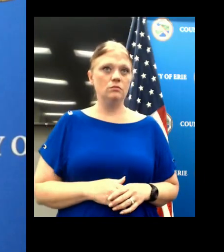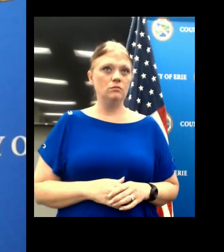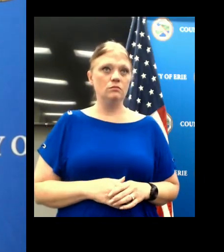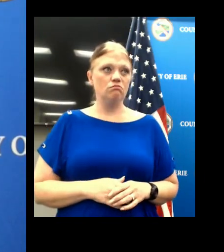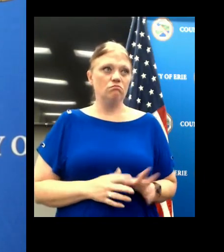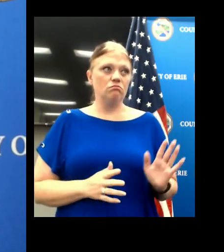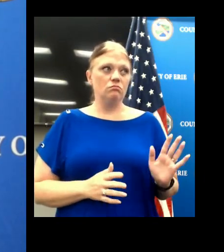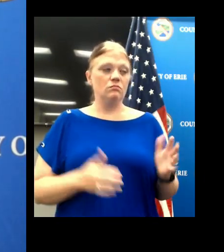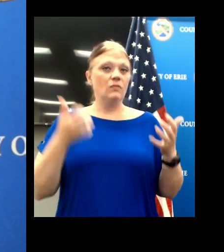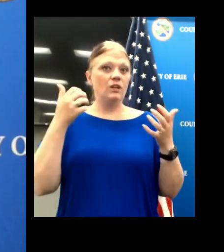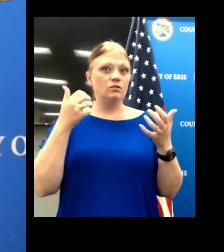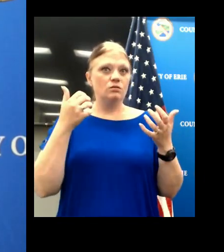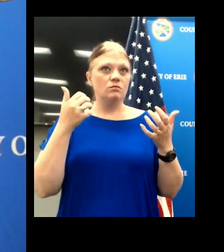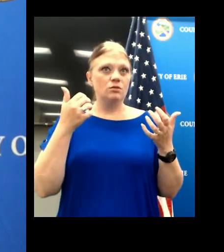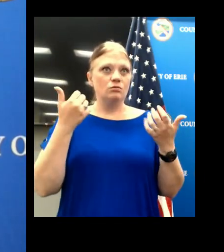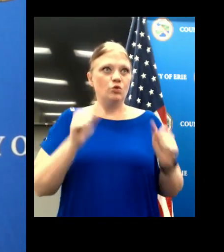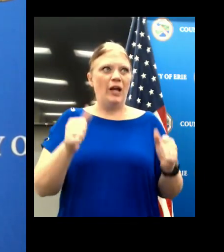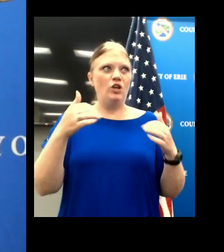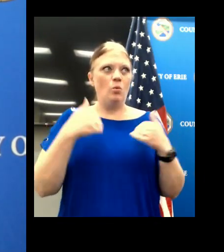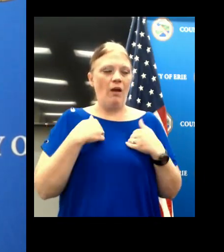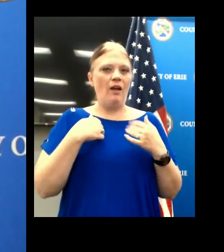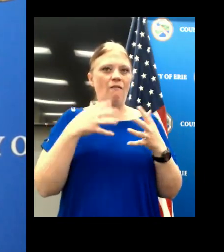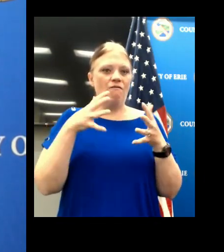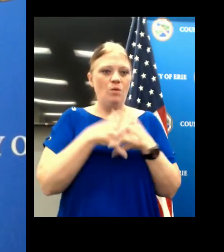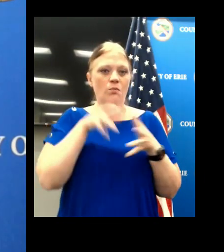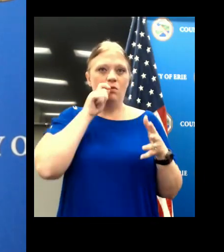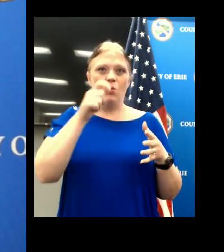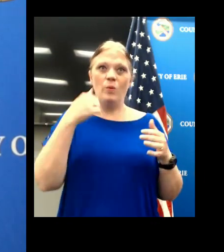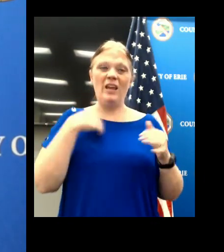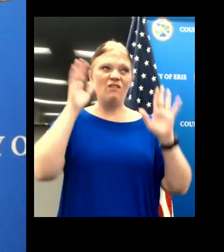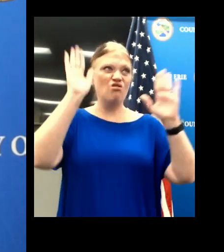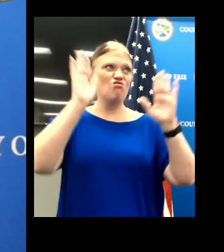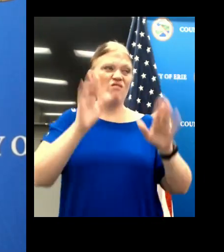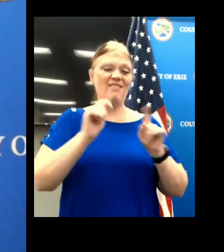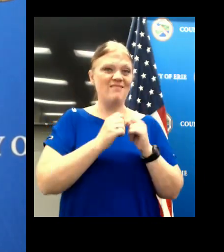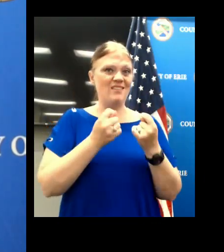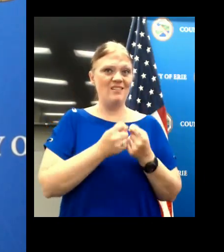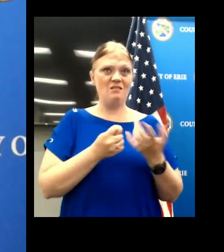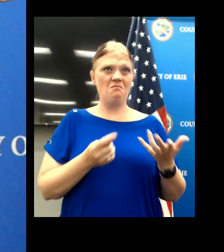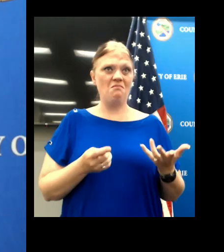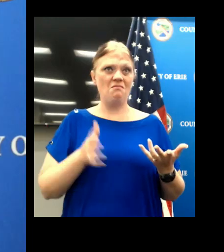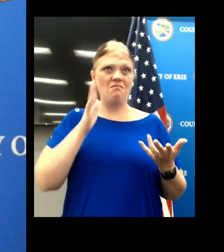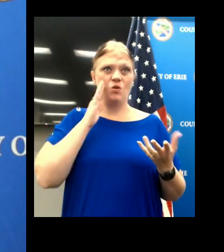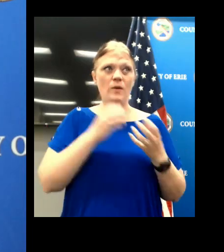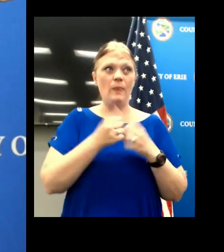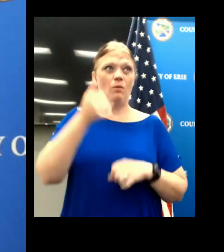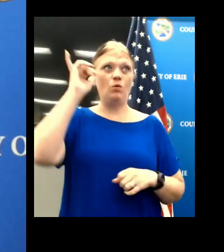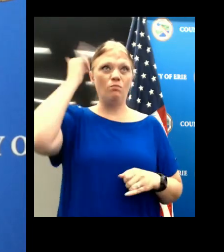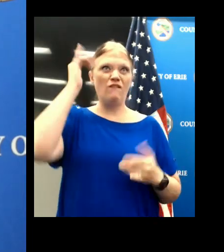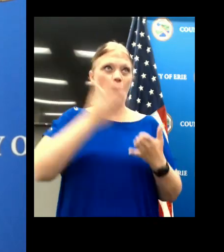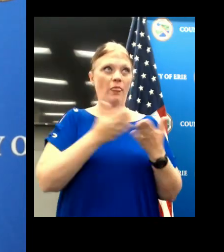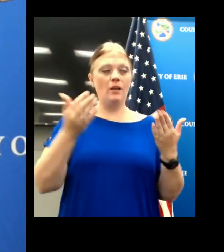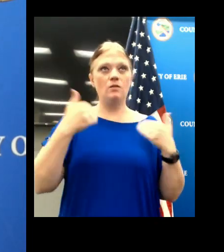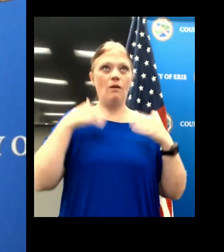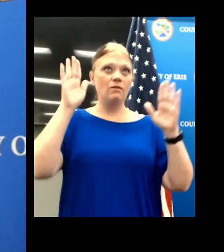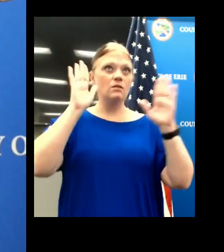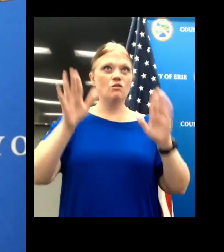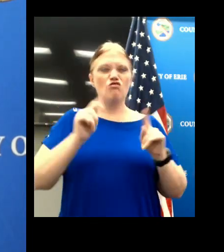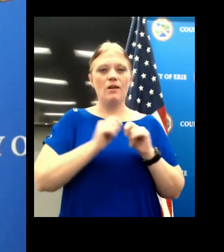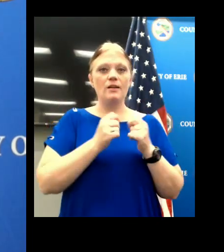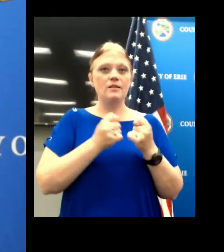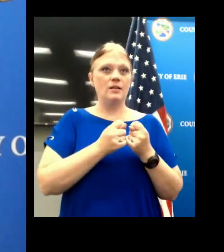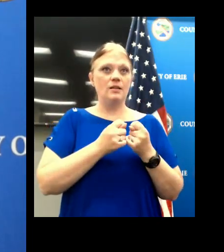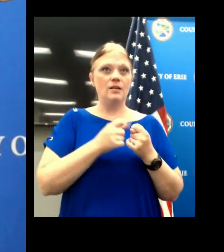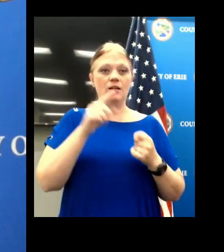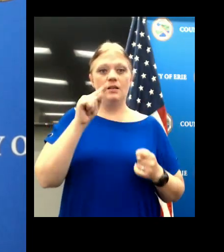Let's just try to get football. This is a year we got a great Bills team. And it would be the most Buffalo thing to have this great Bills team.